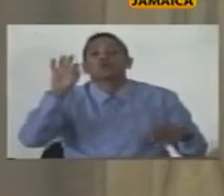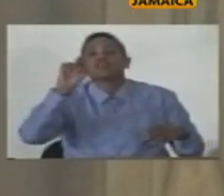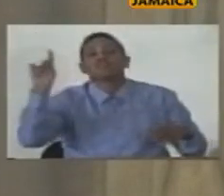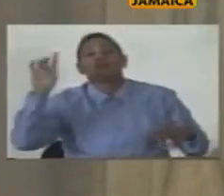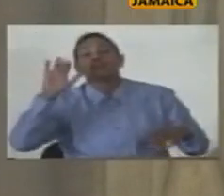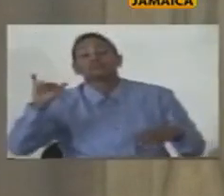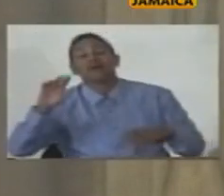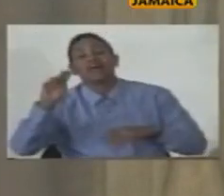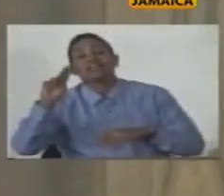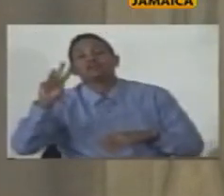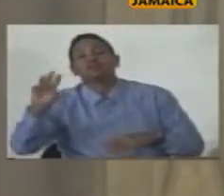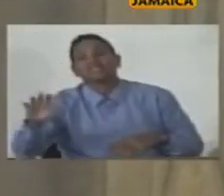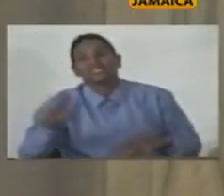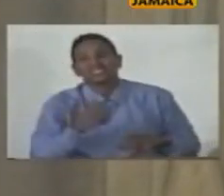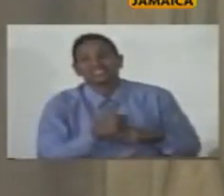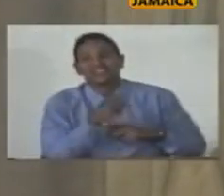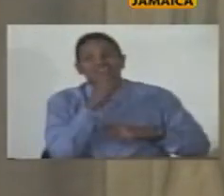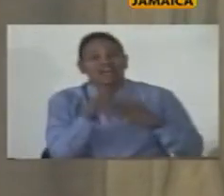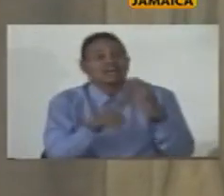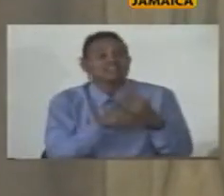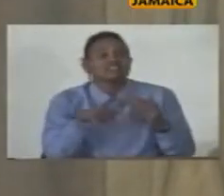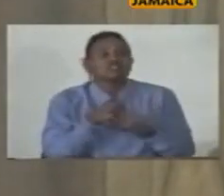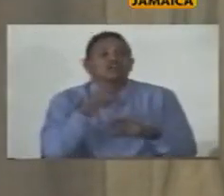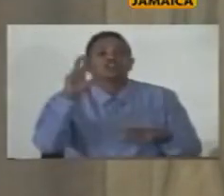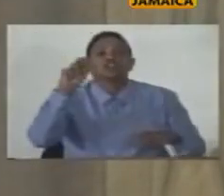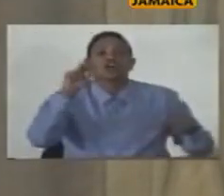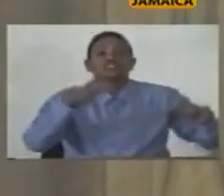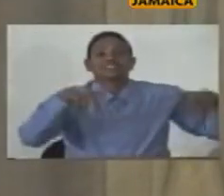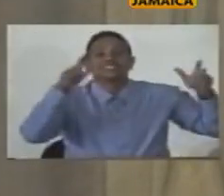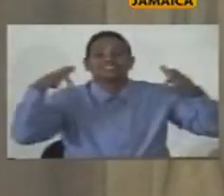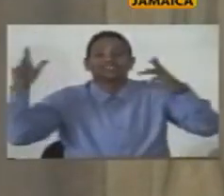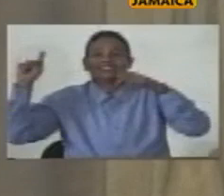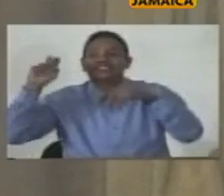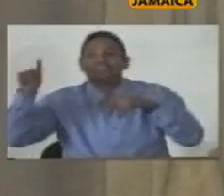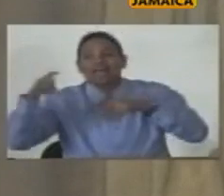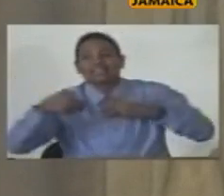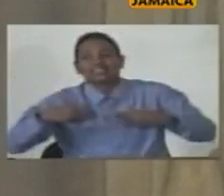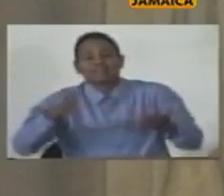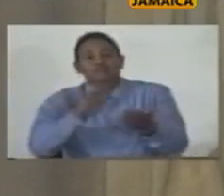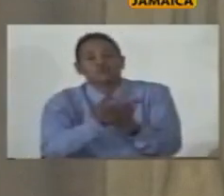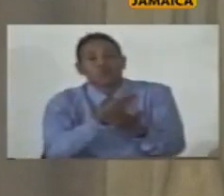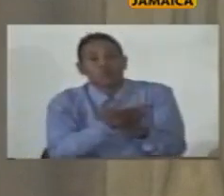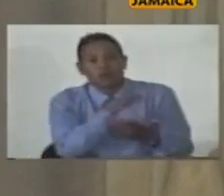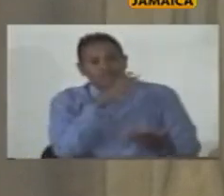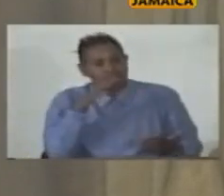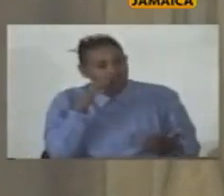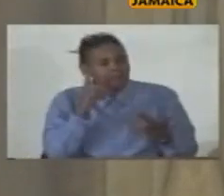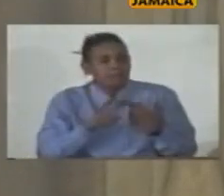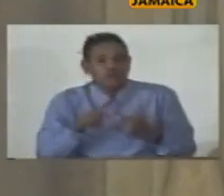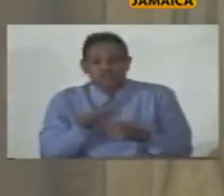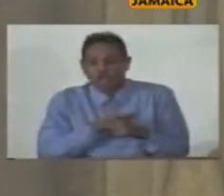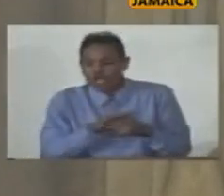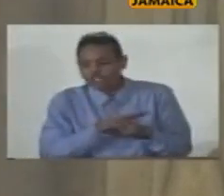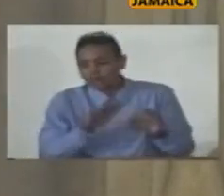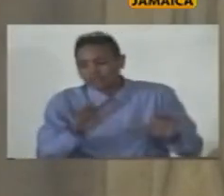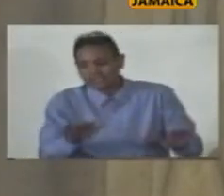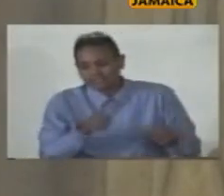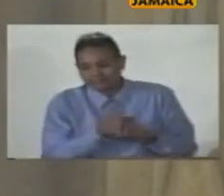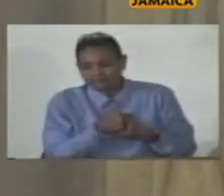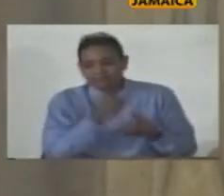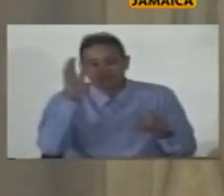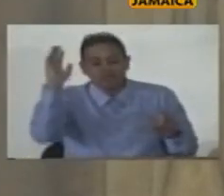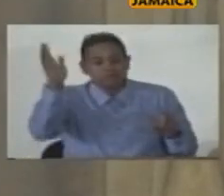Water Commission. Additionally, 30 tanks were delivered to schools, farmers, and constituents. Mr.